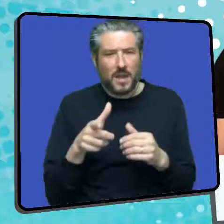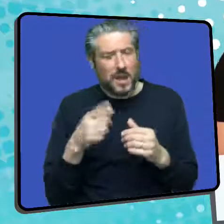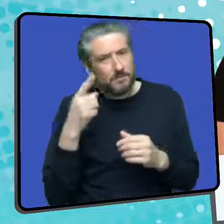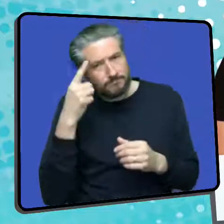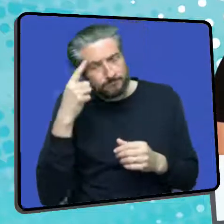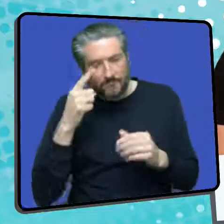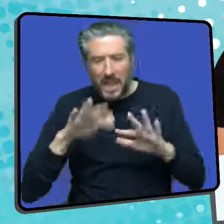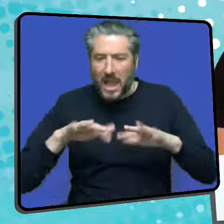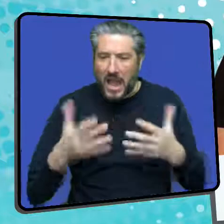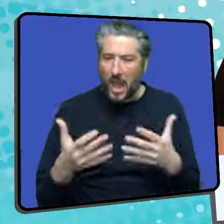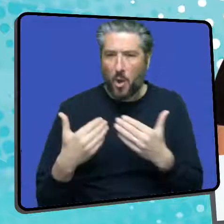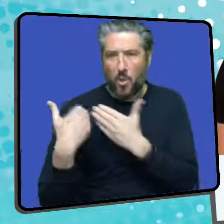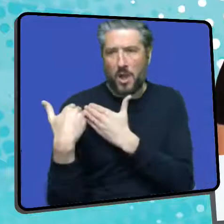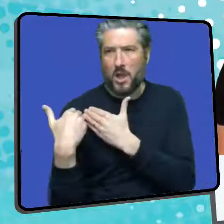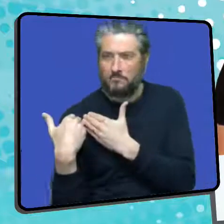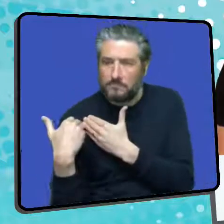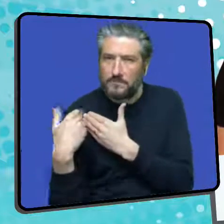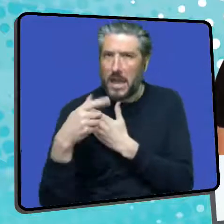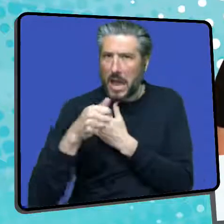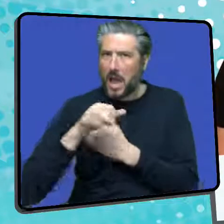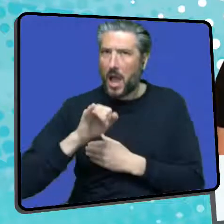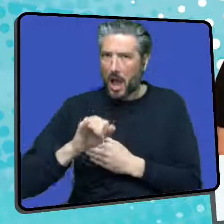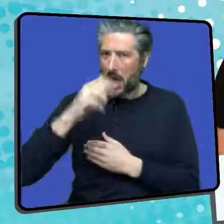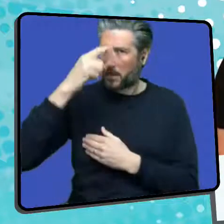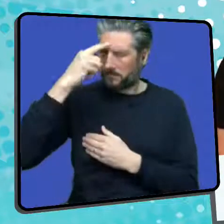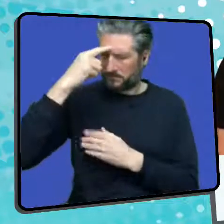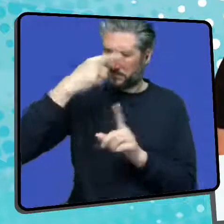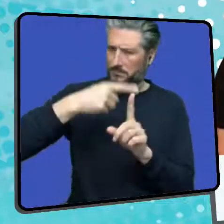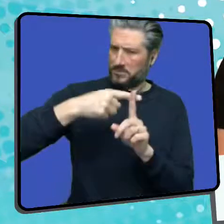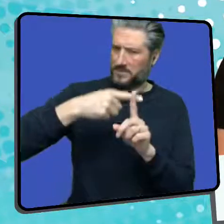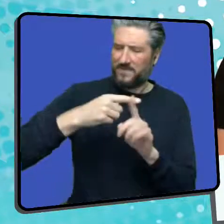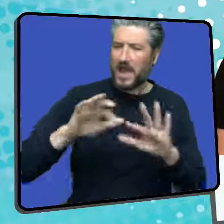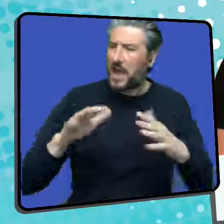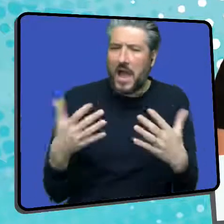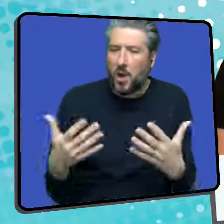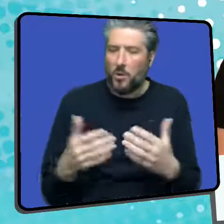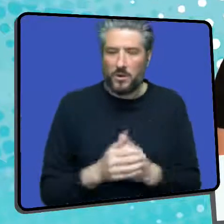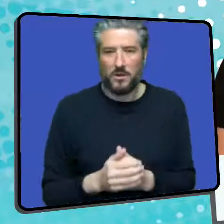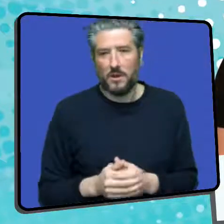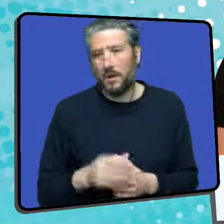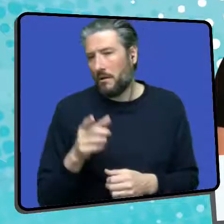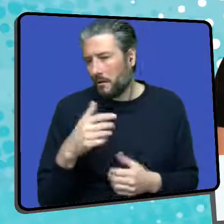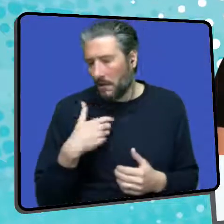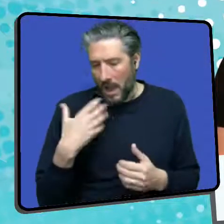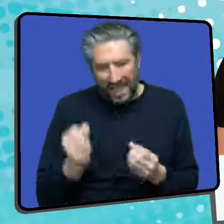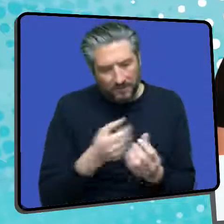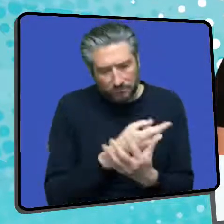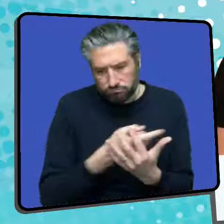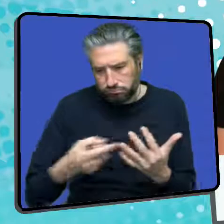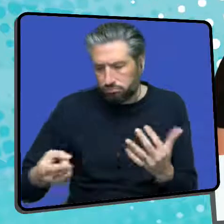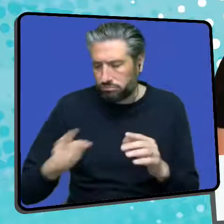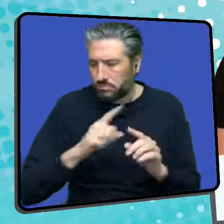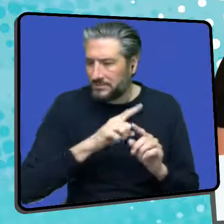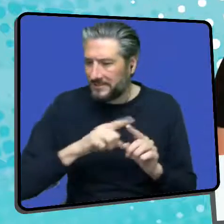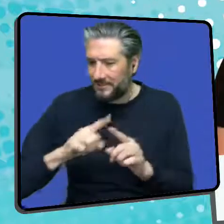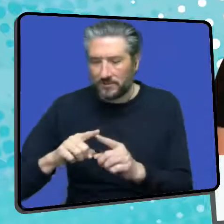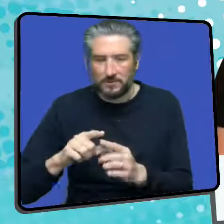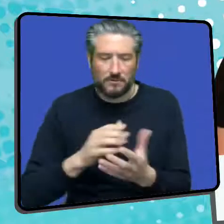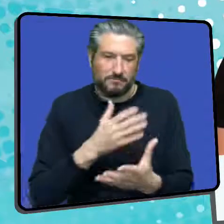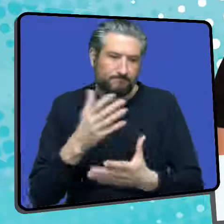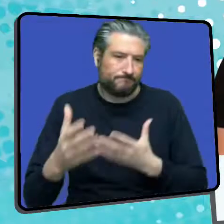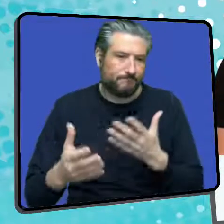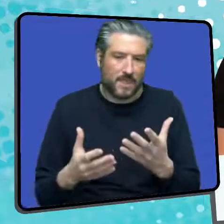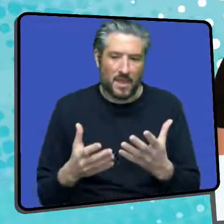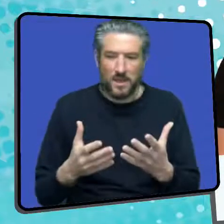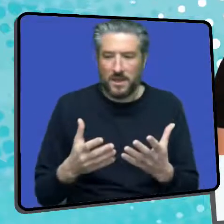sure. Yeah, there's a ton of areas to it. So and it's not all ready to go and amazing